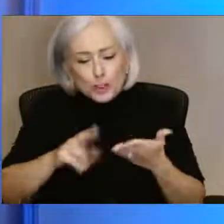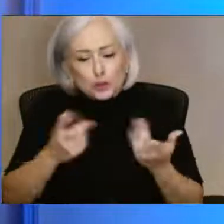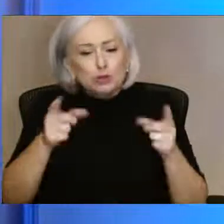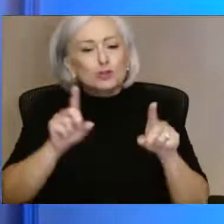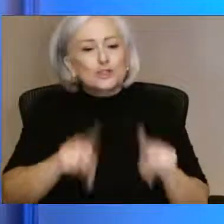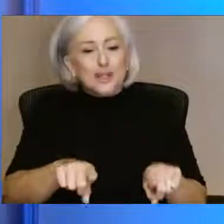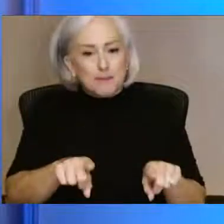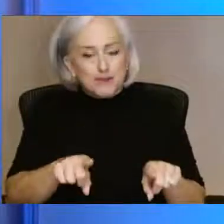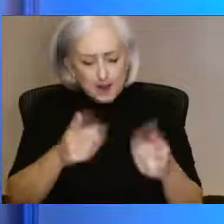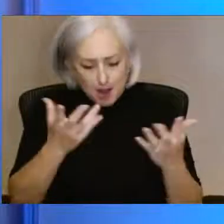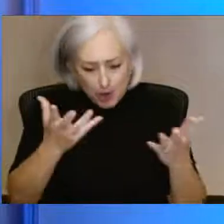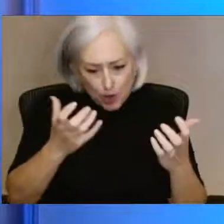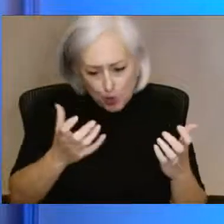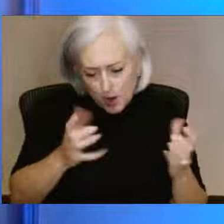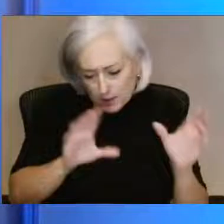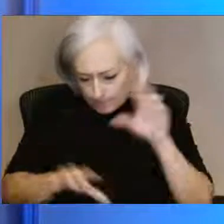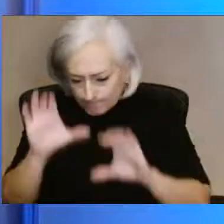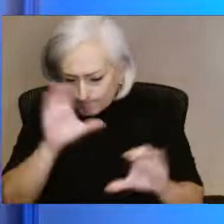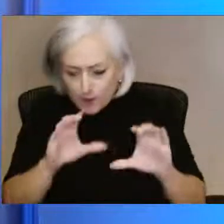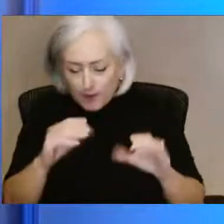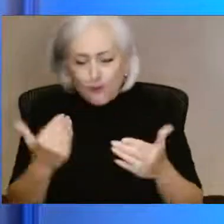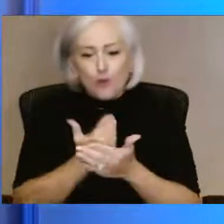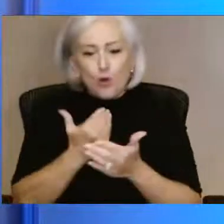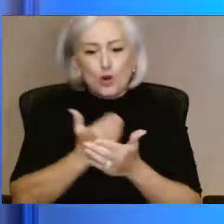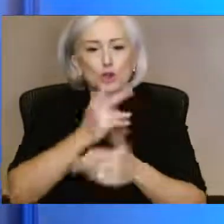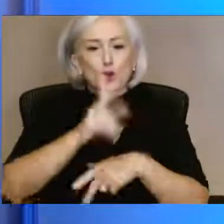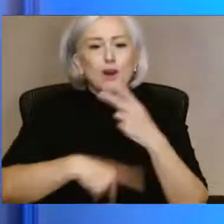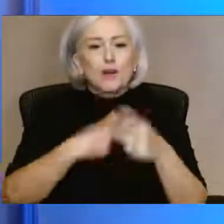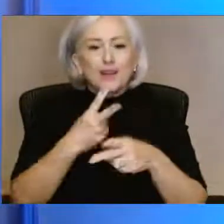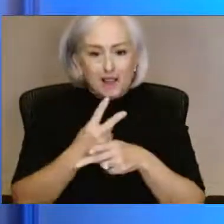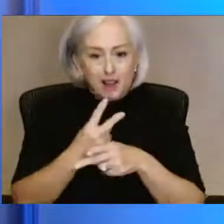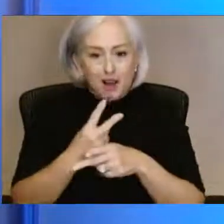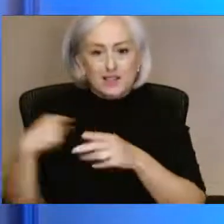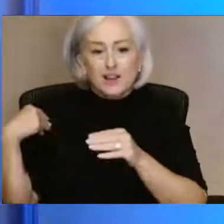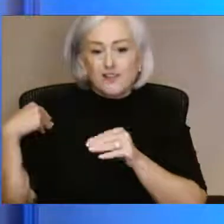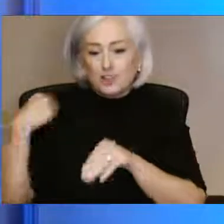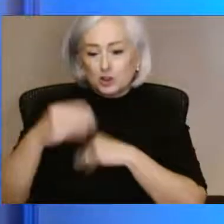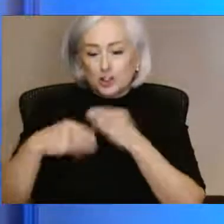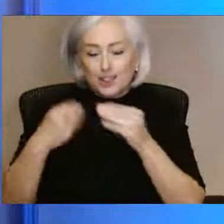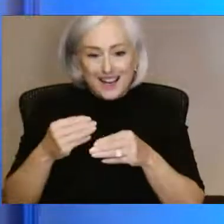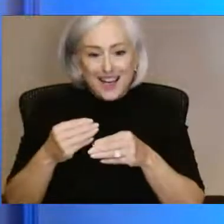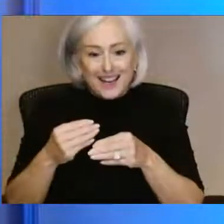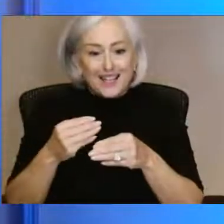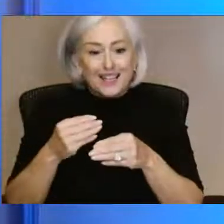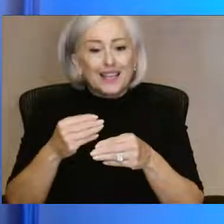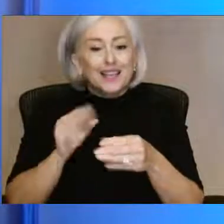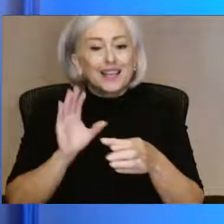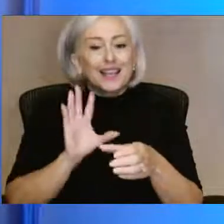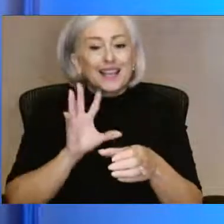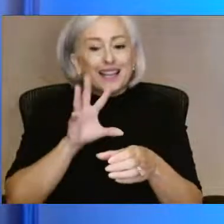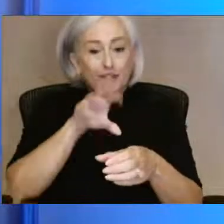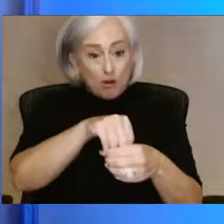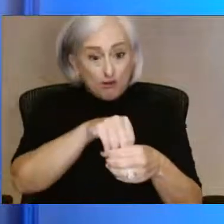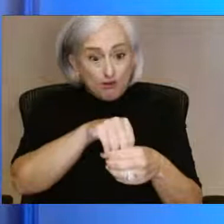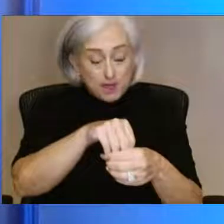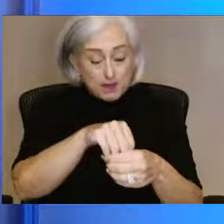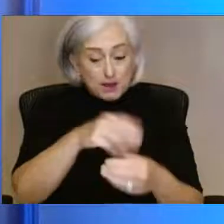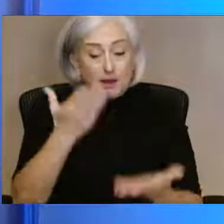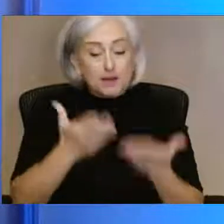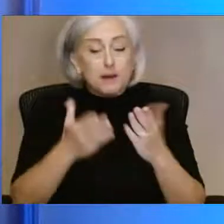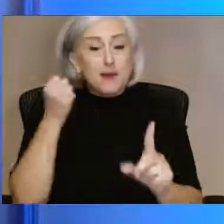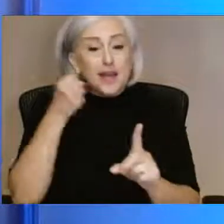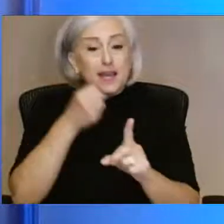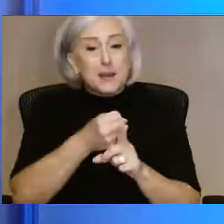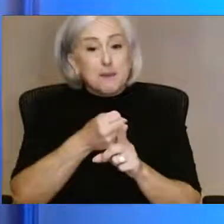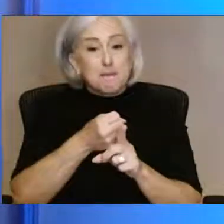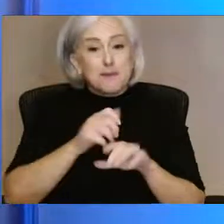genetic contributions that we can then someday, many years down the road, may really impact the way that we can